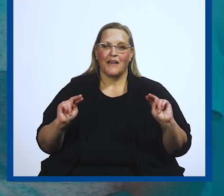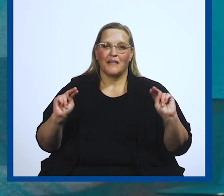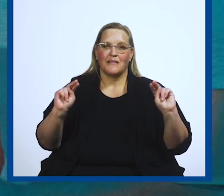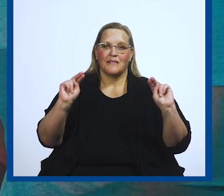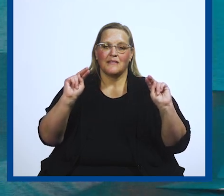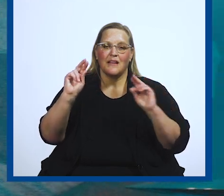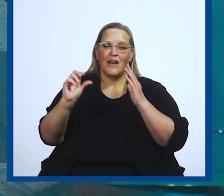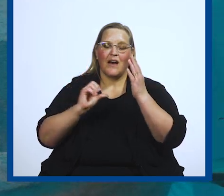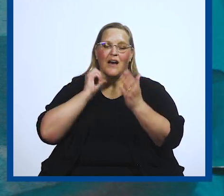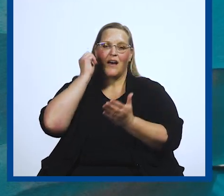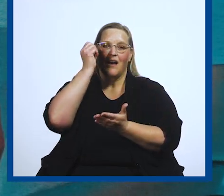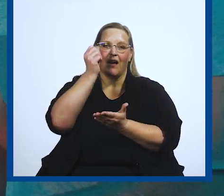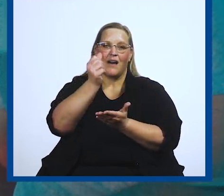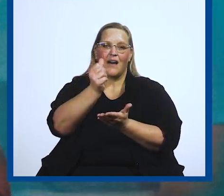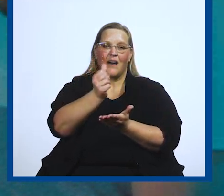Amen.